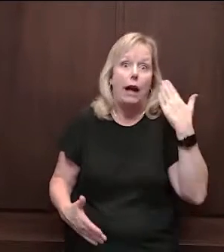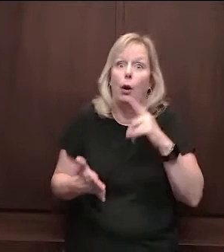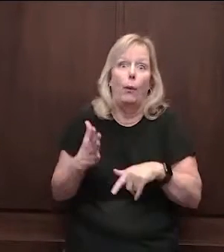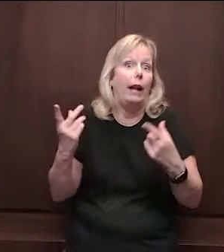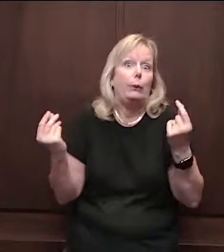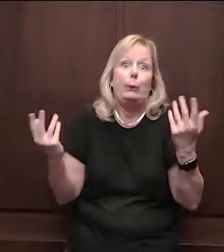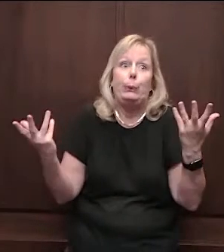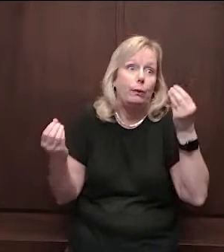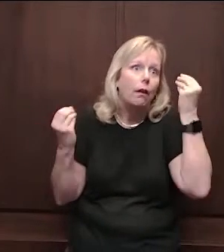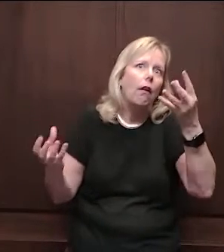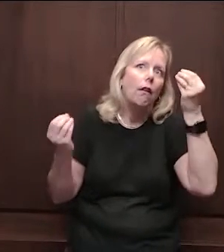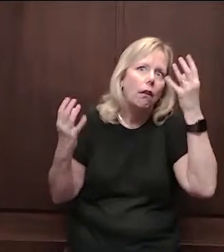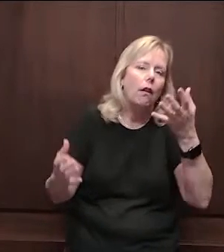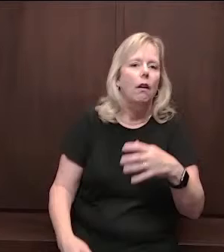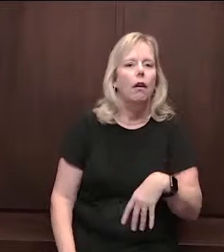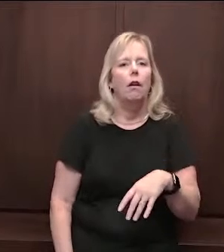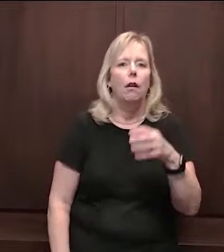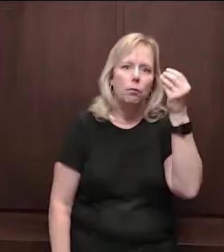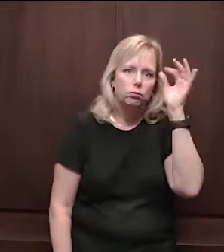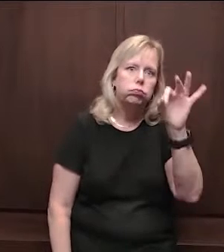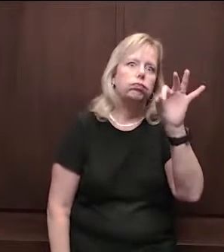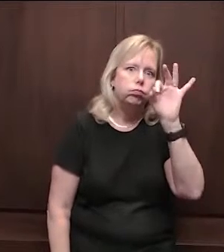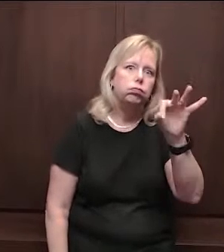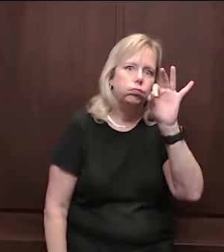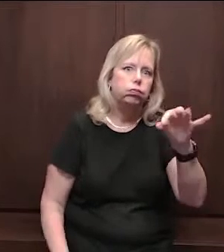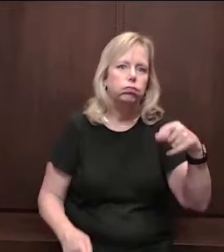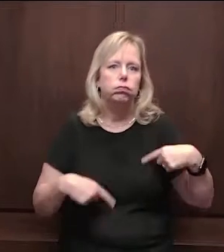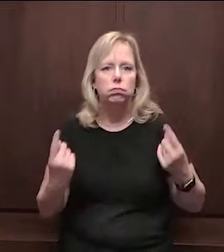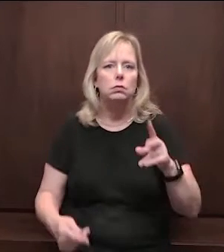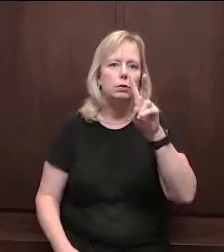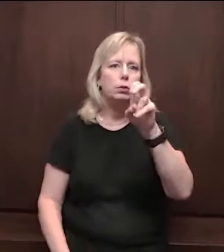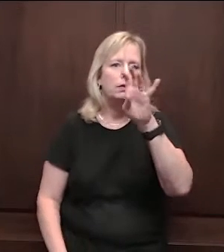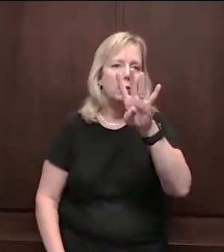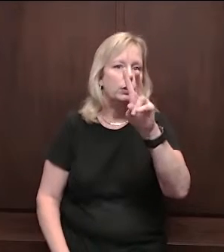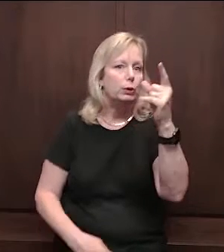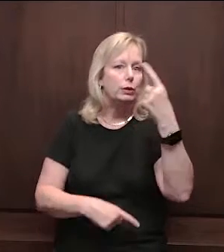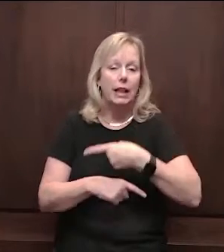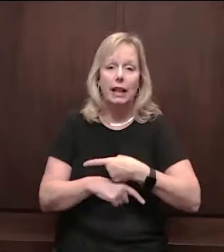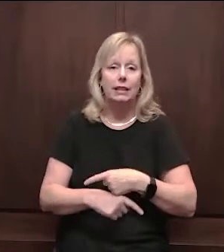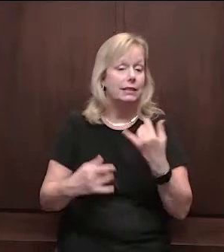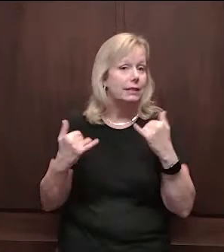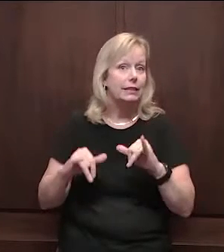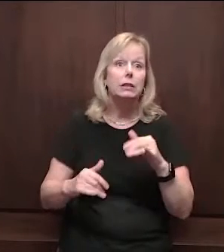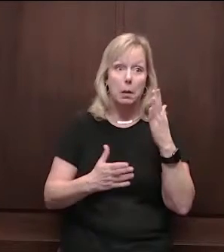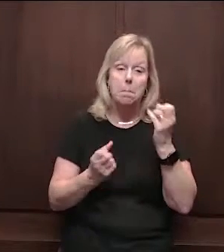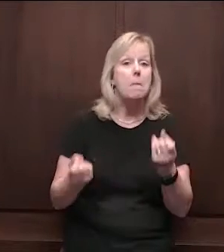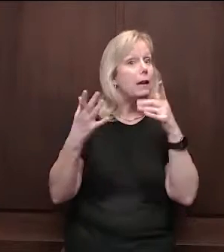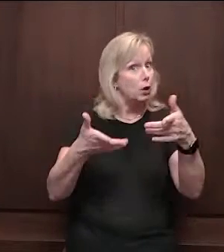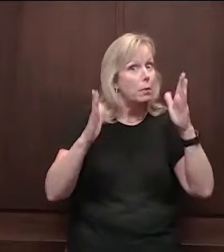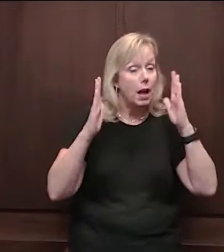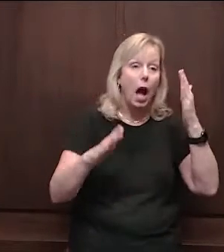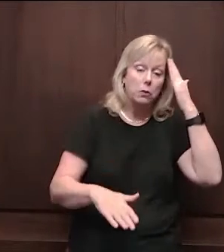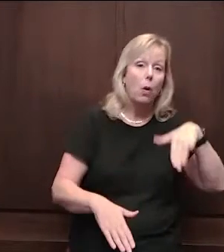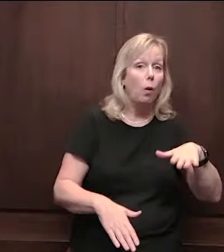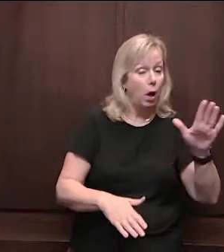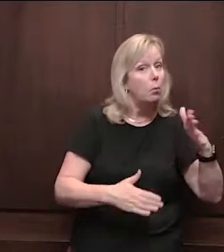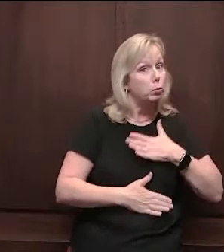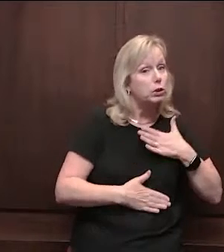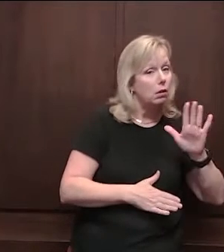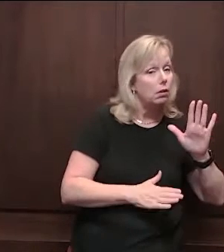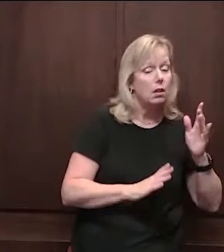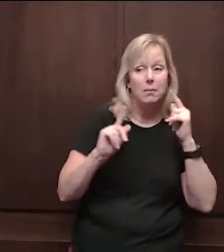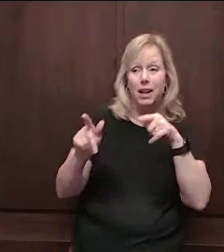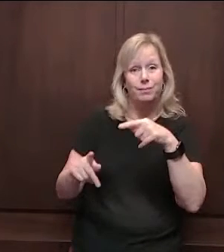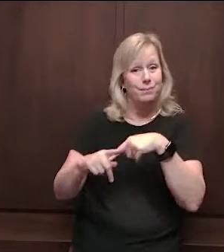else we can tell them. I mean, we've been beating them over the head for 242 days. And a lot of yous are listening, don't get me wrong, but there's still